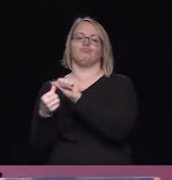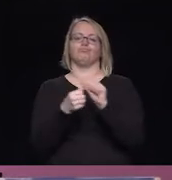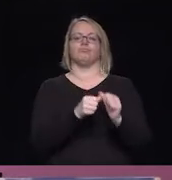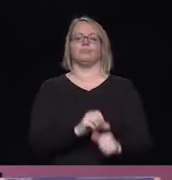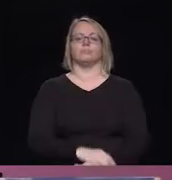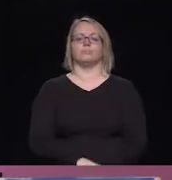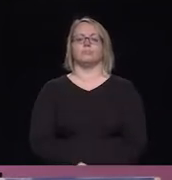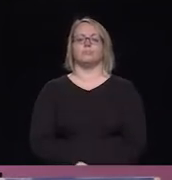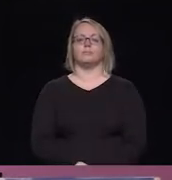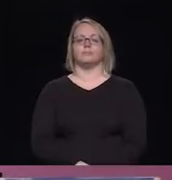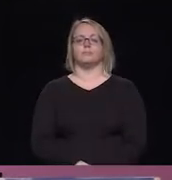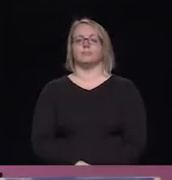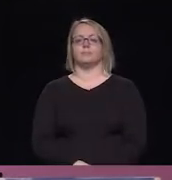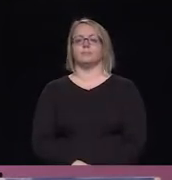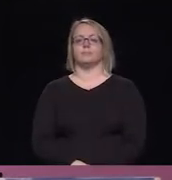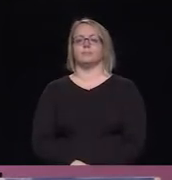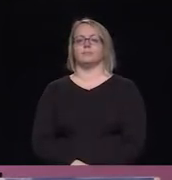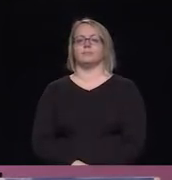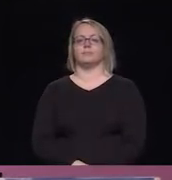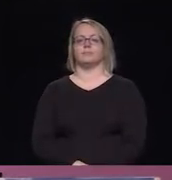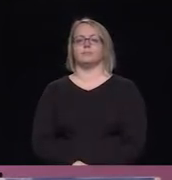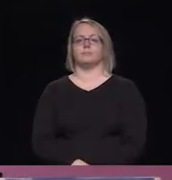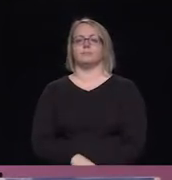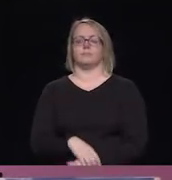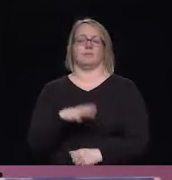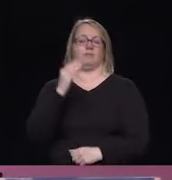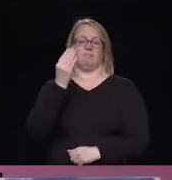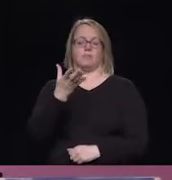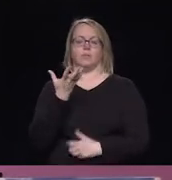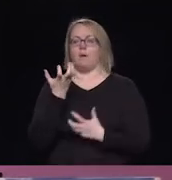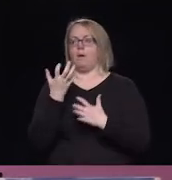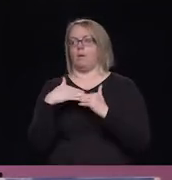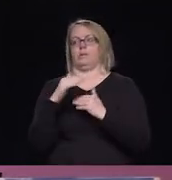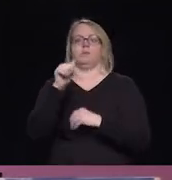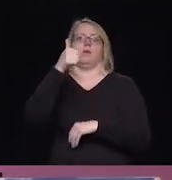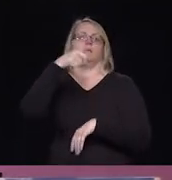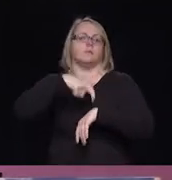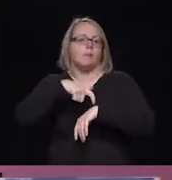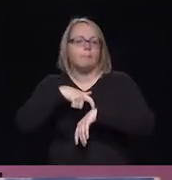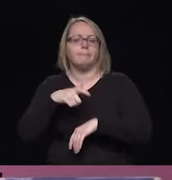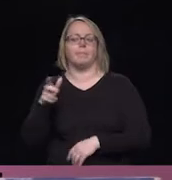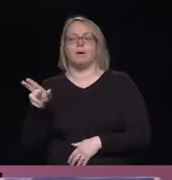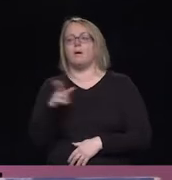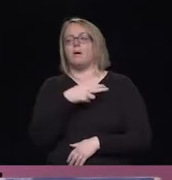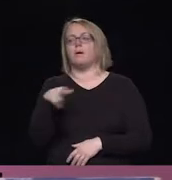Just for a rule of thumb, I say go back and forth at least 10 times.